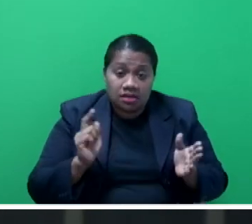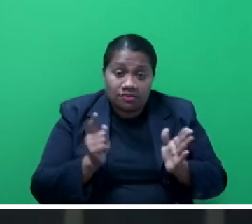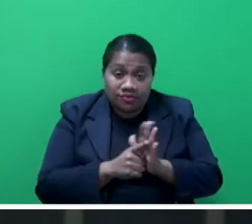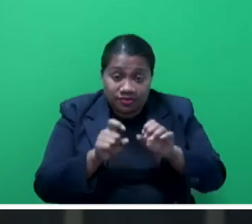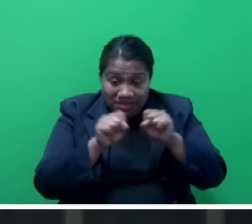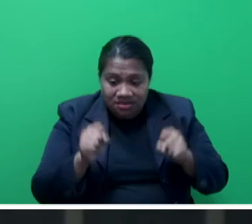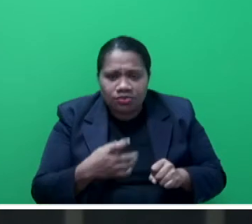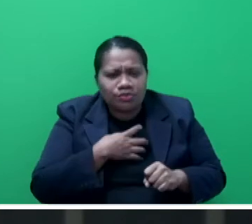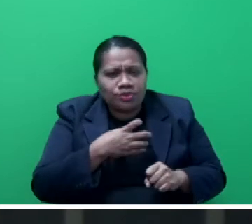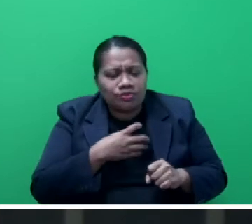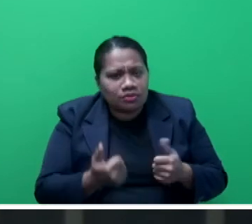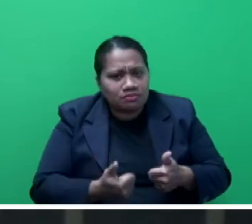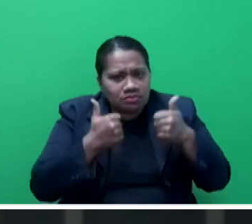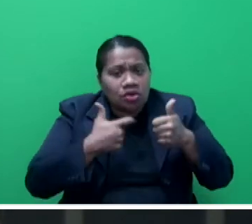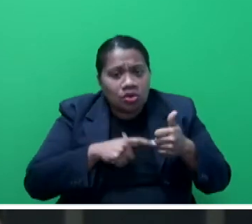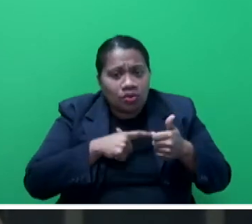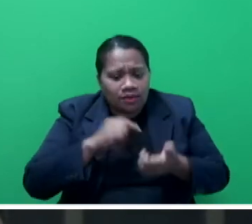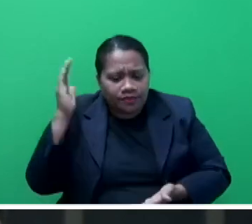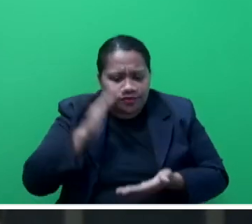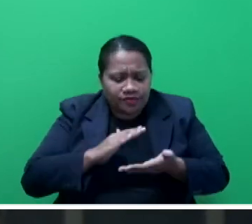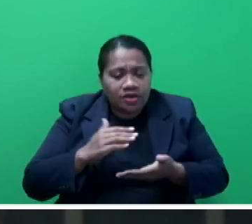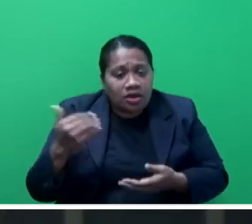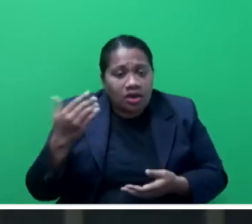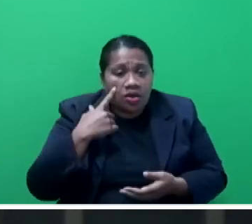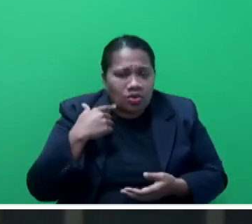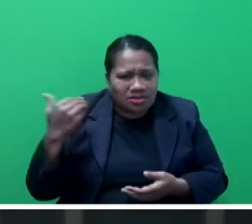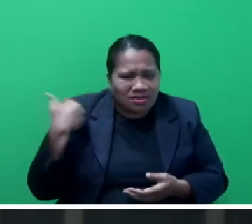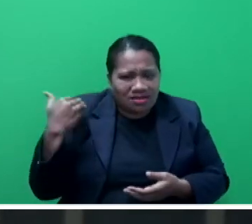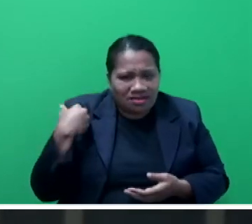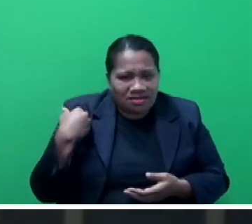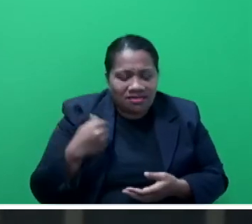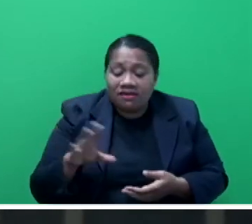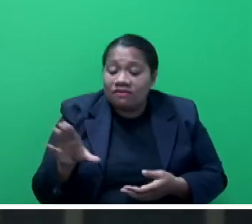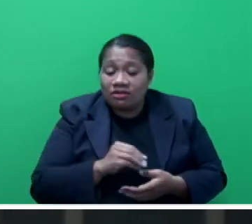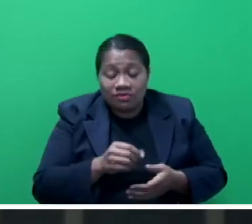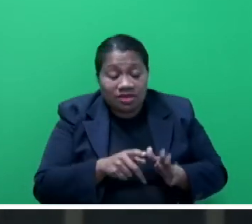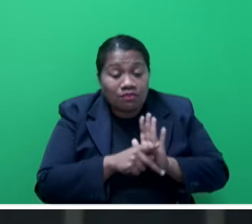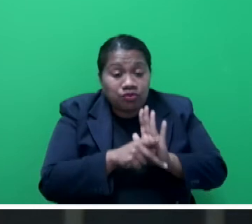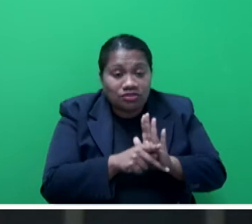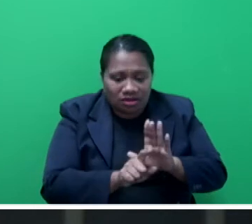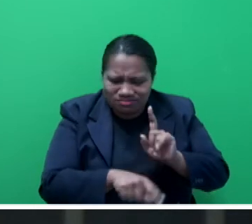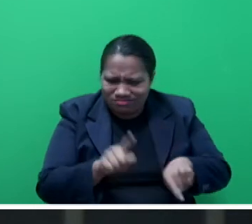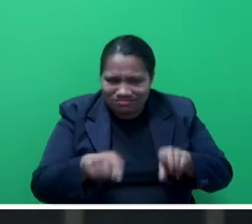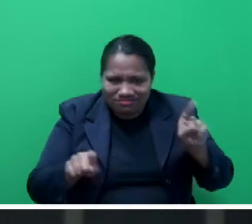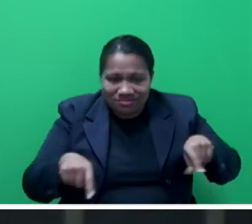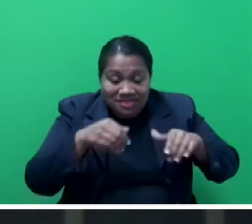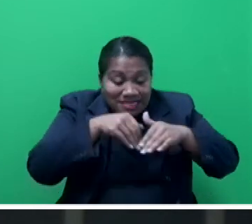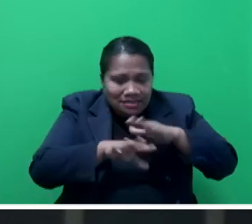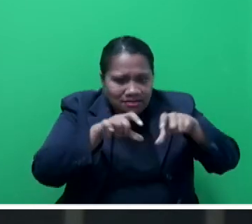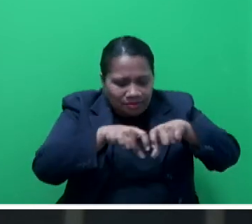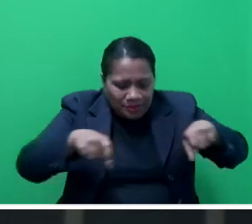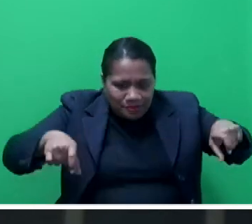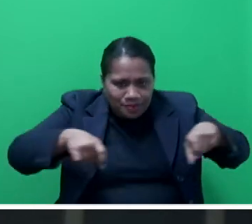efficient and shall reduce the number of water disruptions caused by pressure fluctuations in the pipe during and after valve